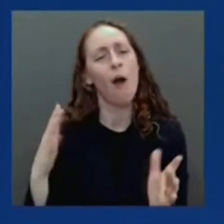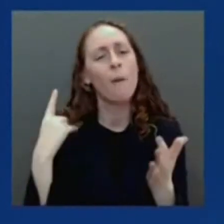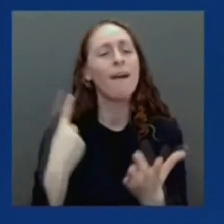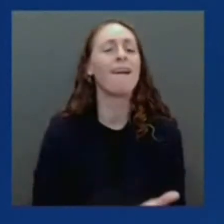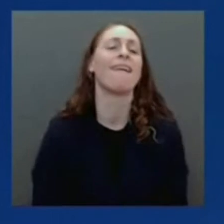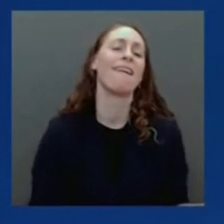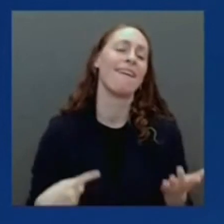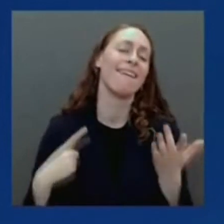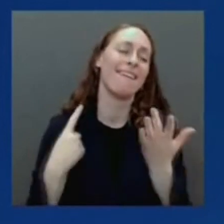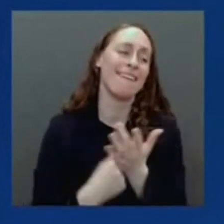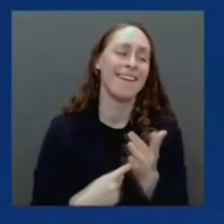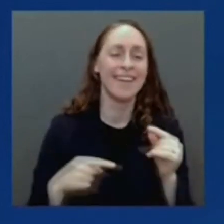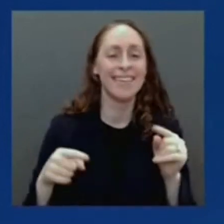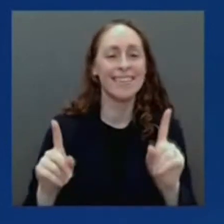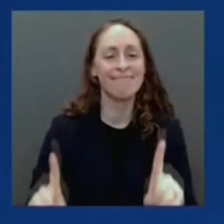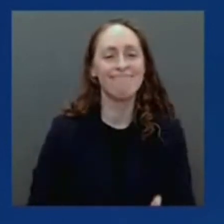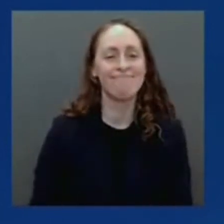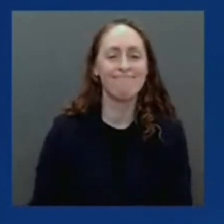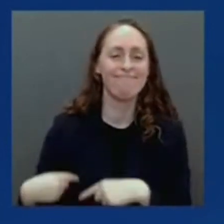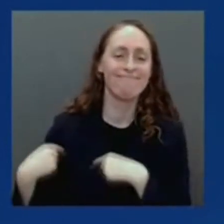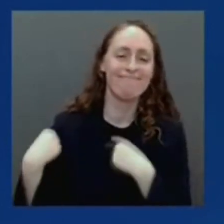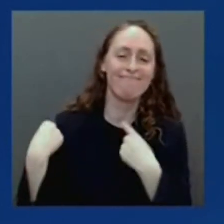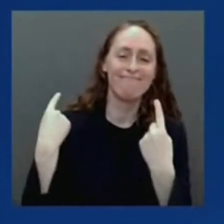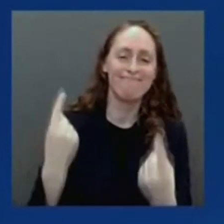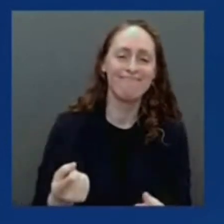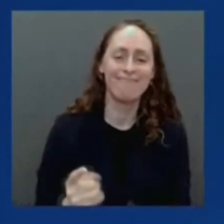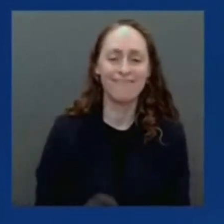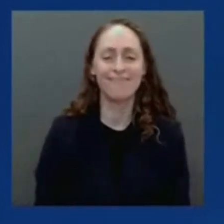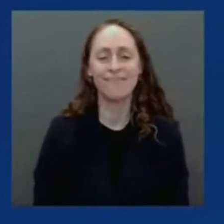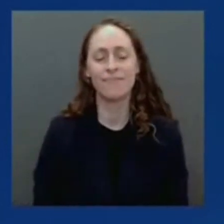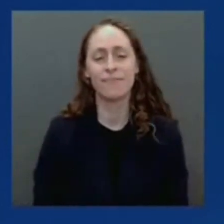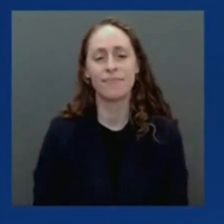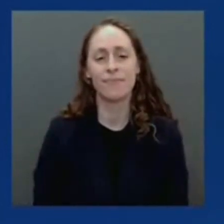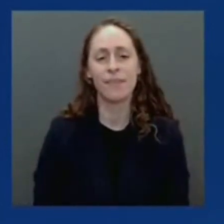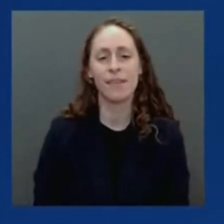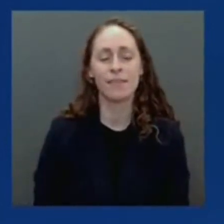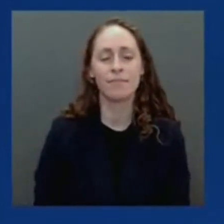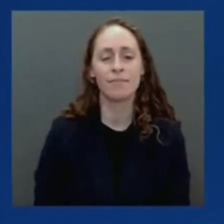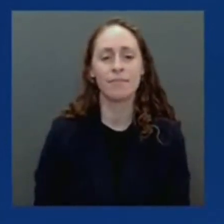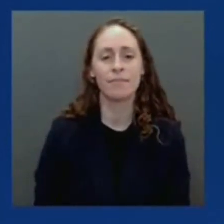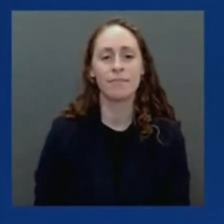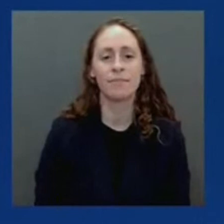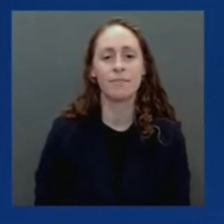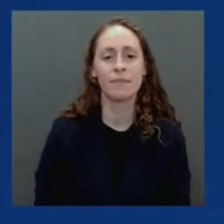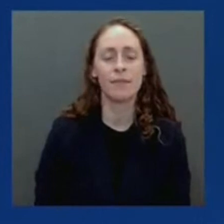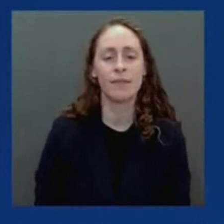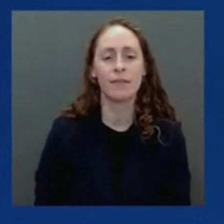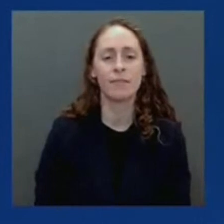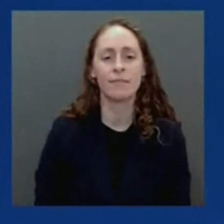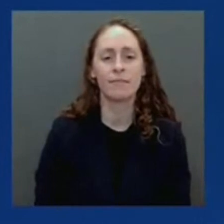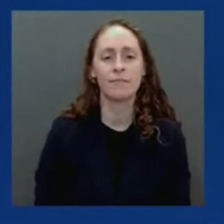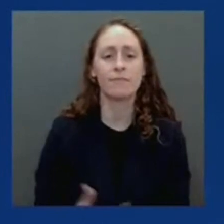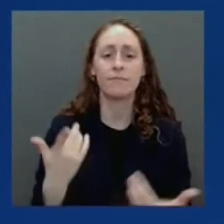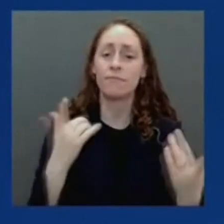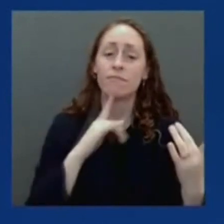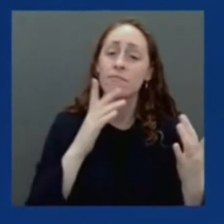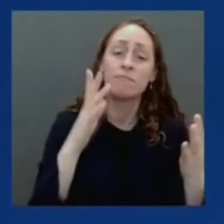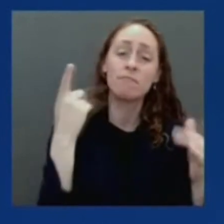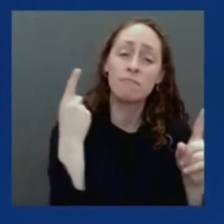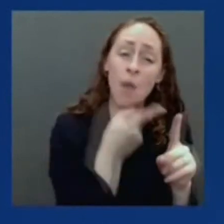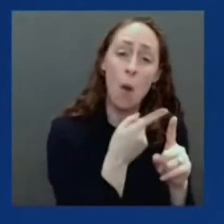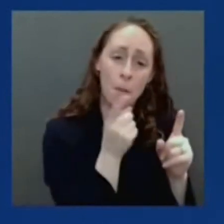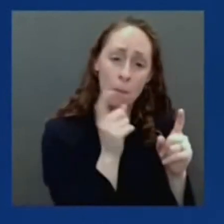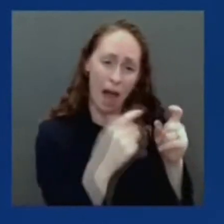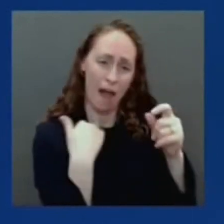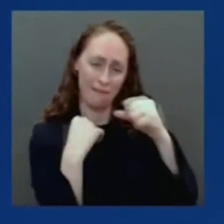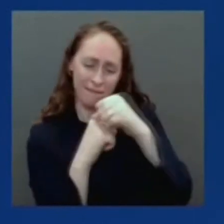where you get fundamental information, data, and preparedness on each of the multiple